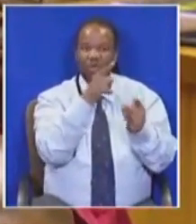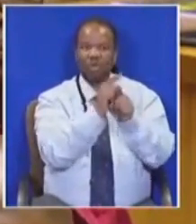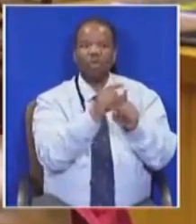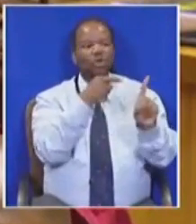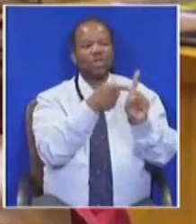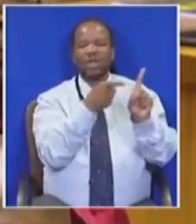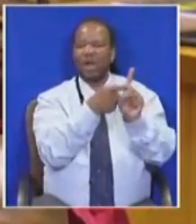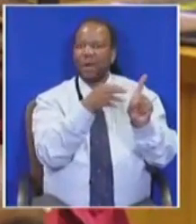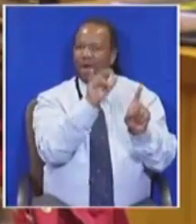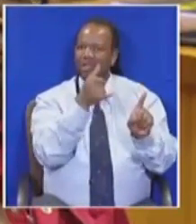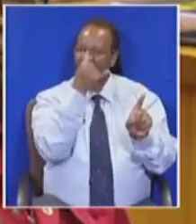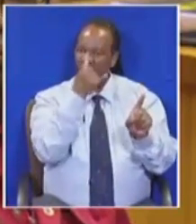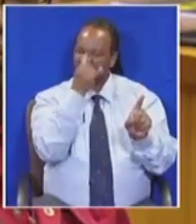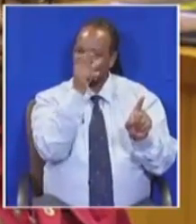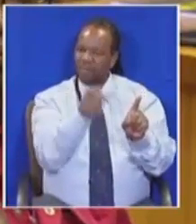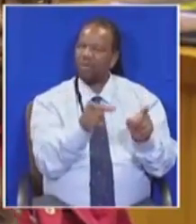may